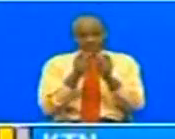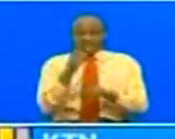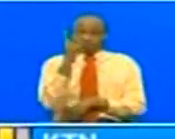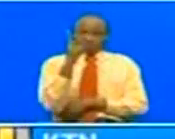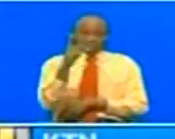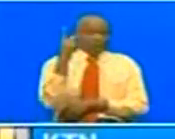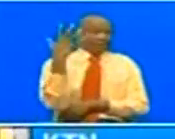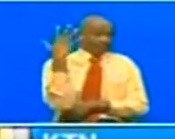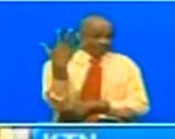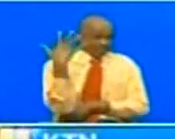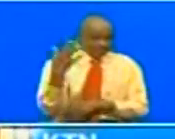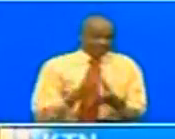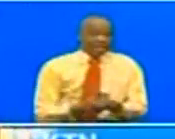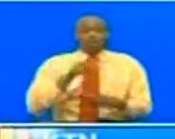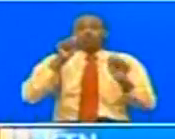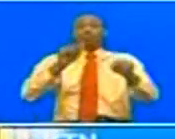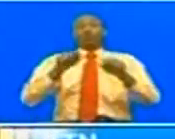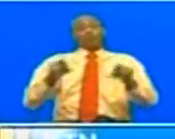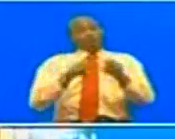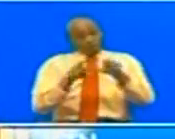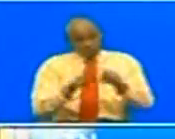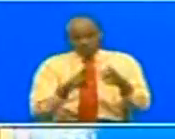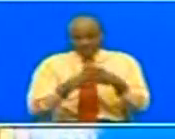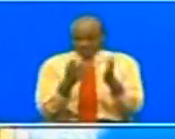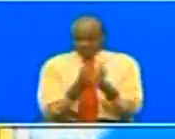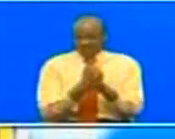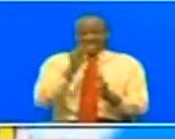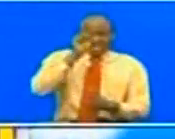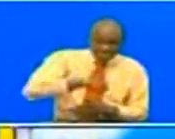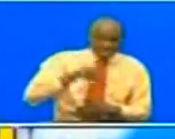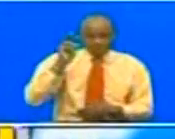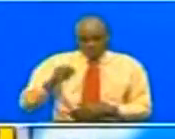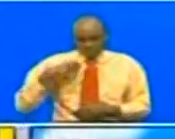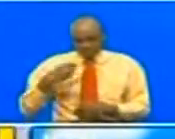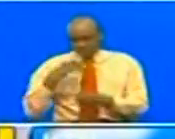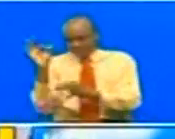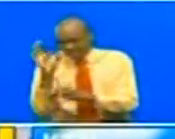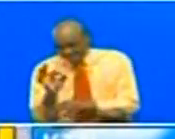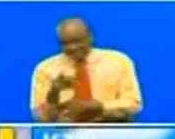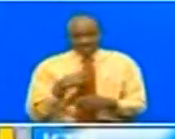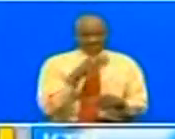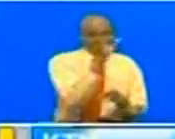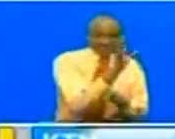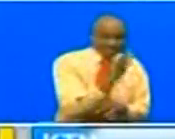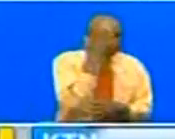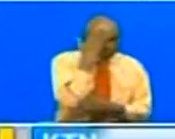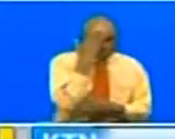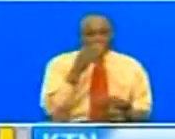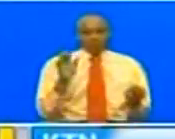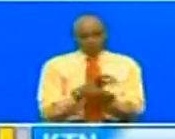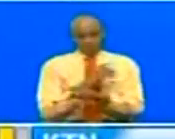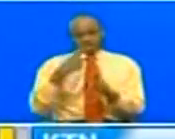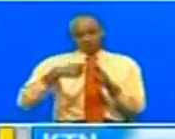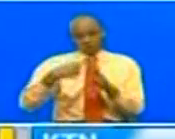22155, that's the SMS line, and you can also start with a yes or no so that we're able to compile your thoughts into a poll result for